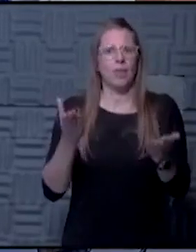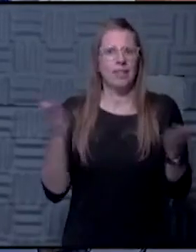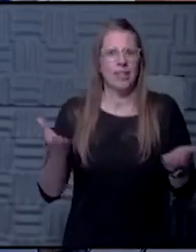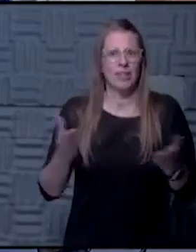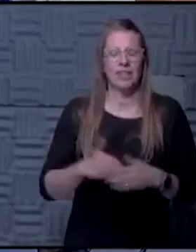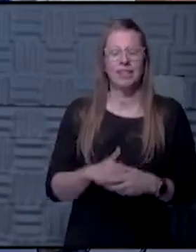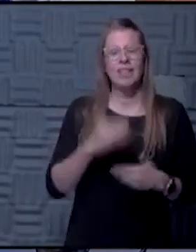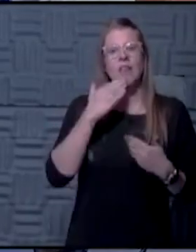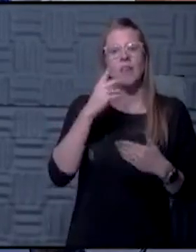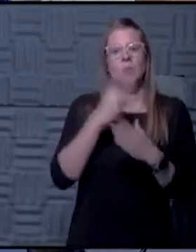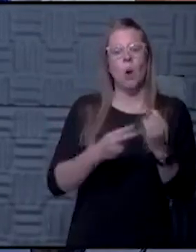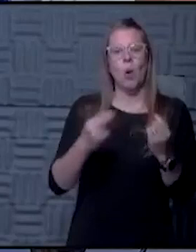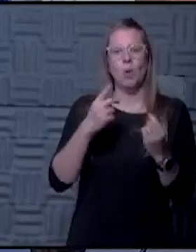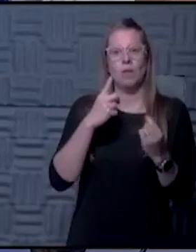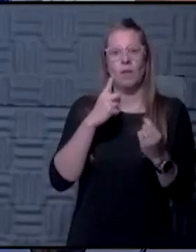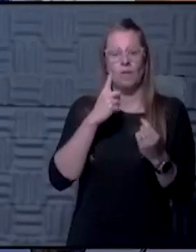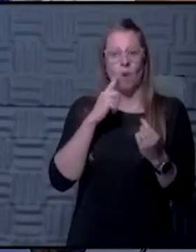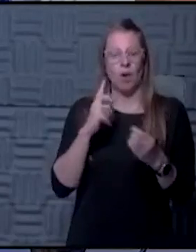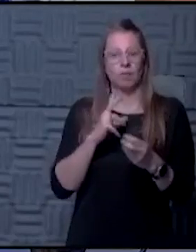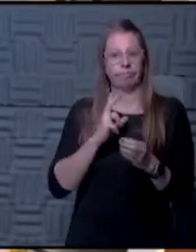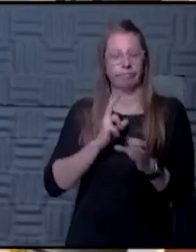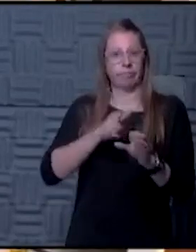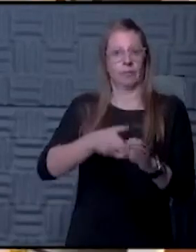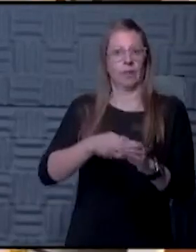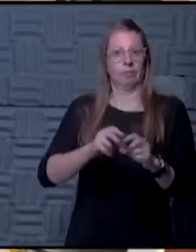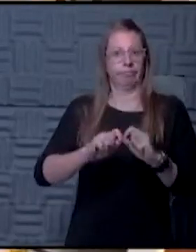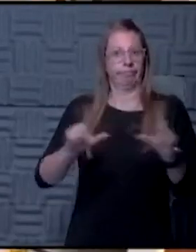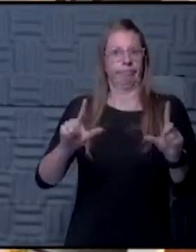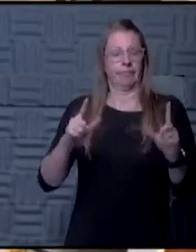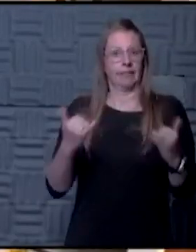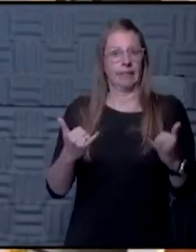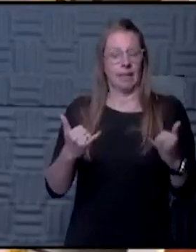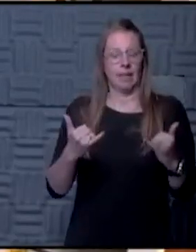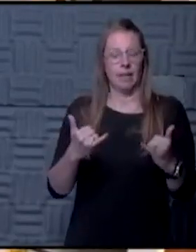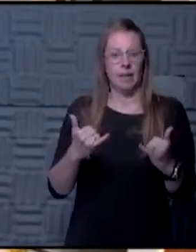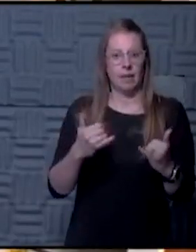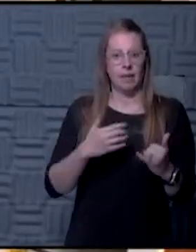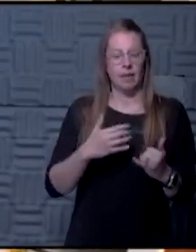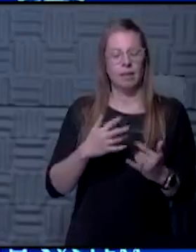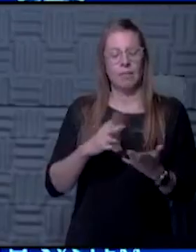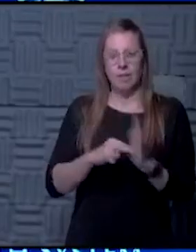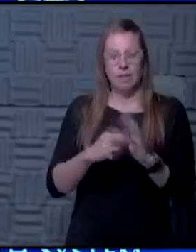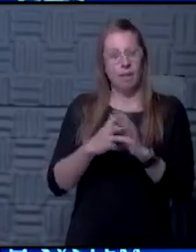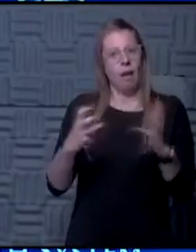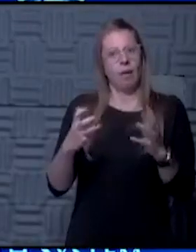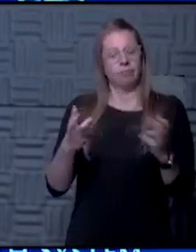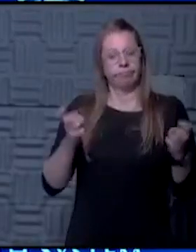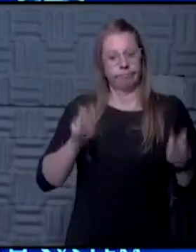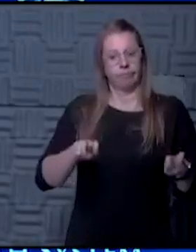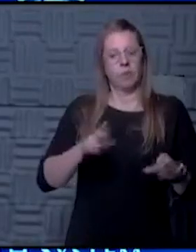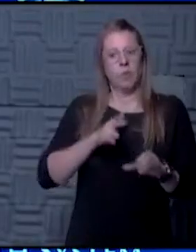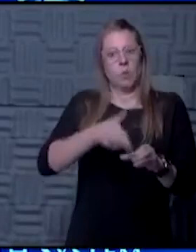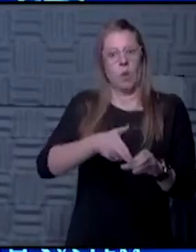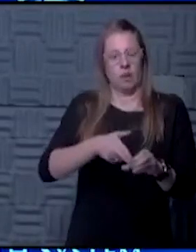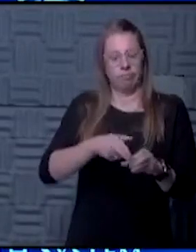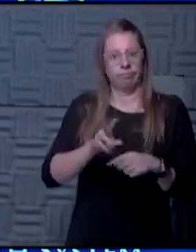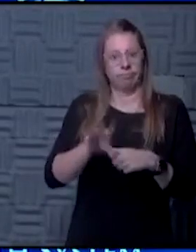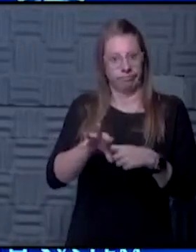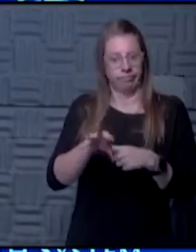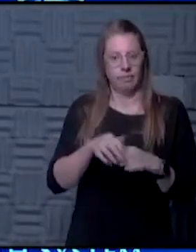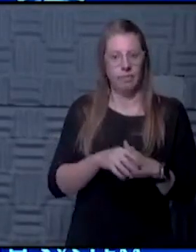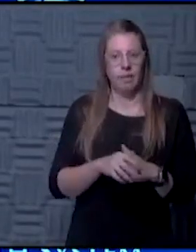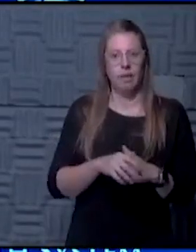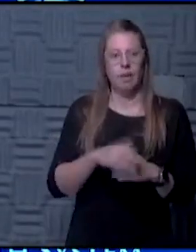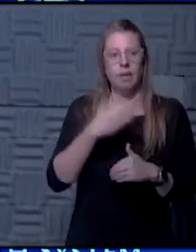thank you guys for both being with us on this program today. It means everything that you came to tell your story, and we wish you the best of luck in